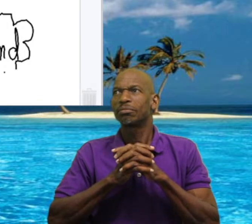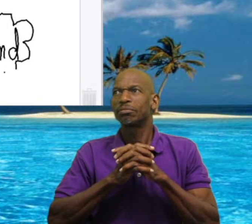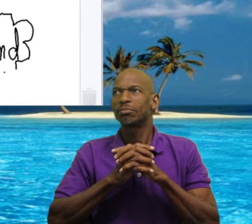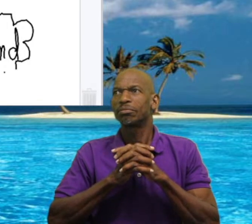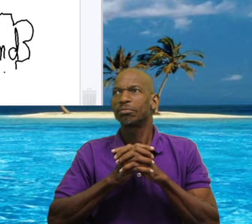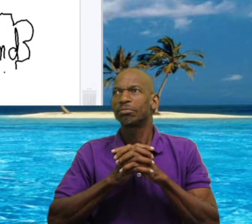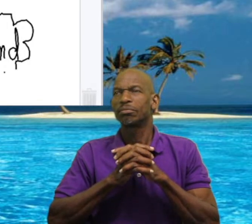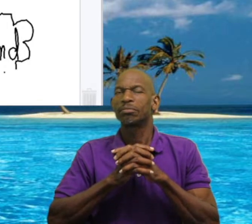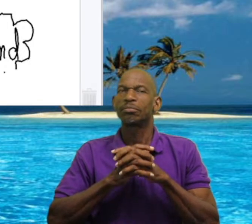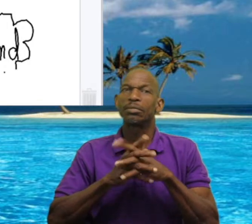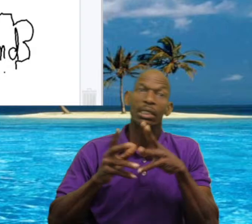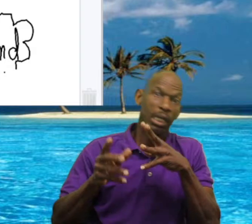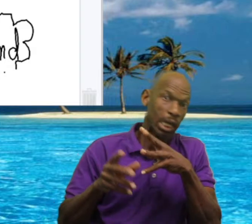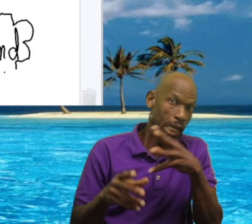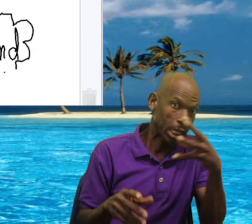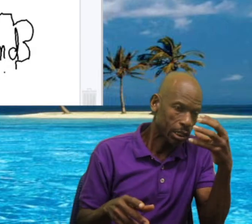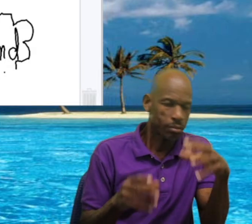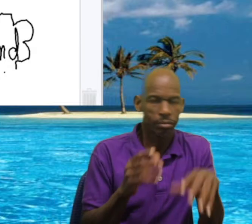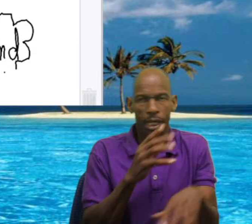But and